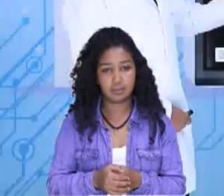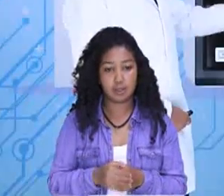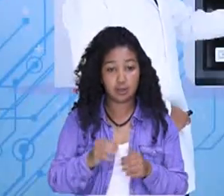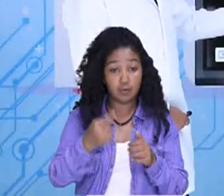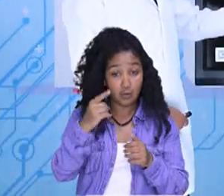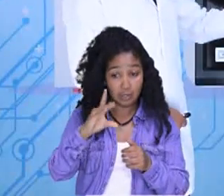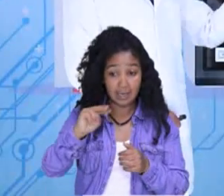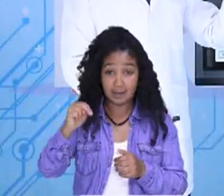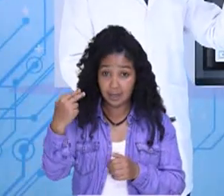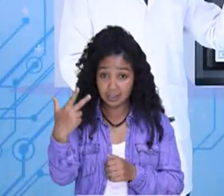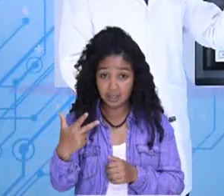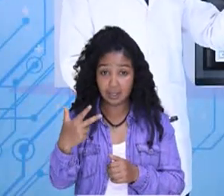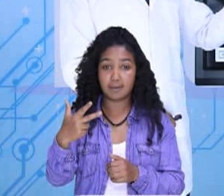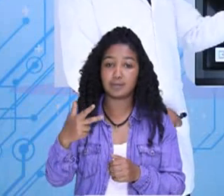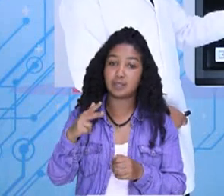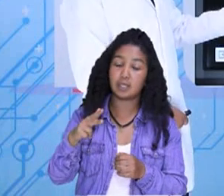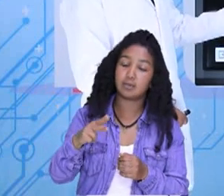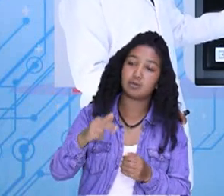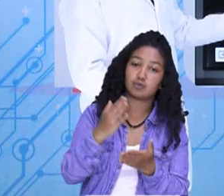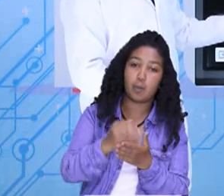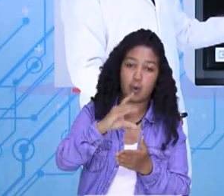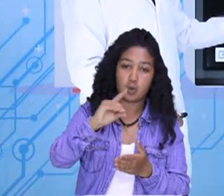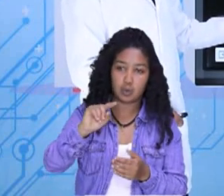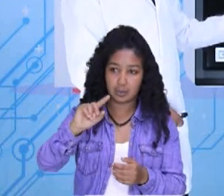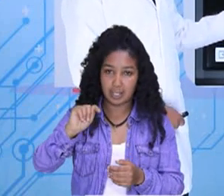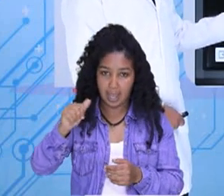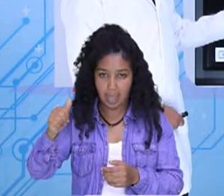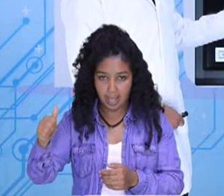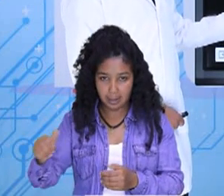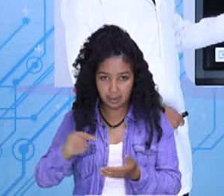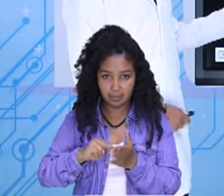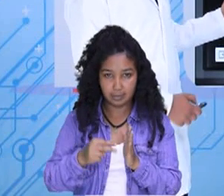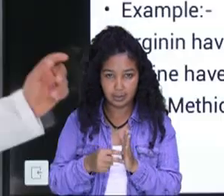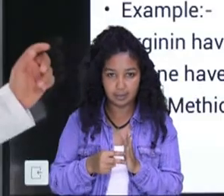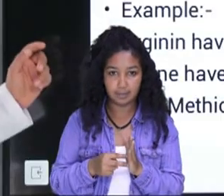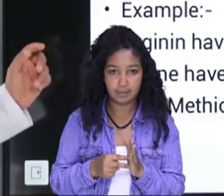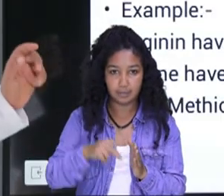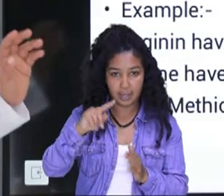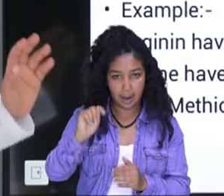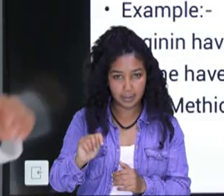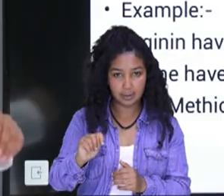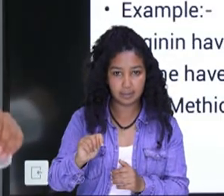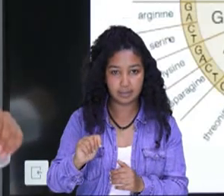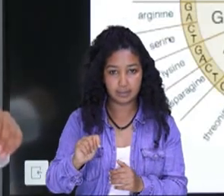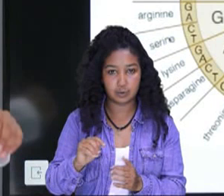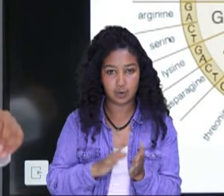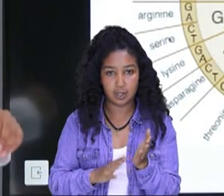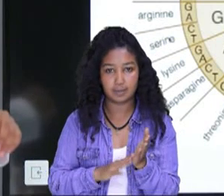For DNA, there are 3 stop codons: TAA, that means thymine,